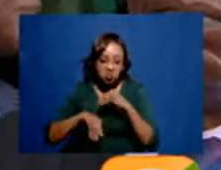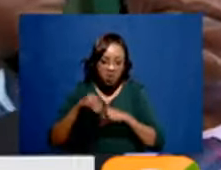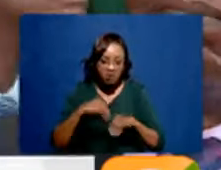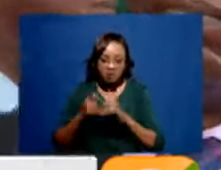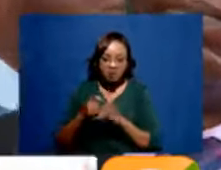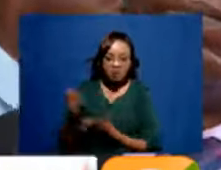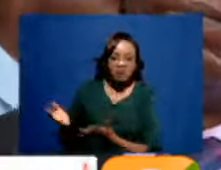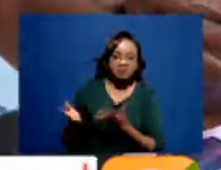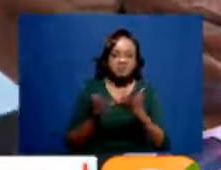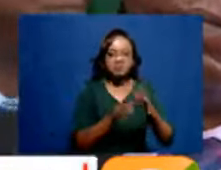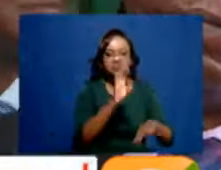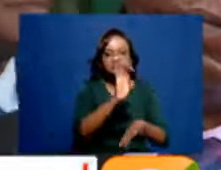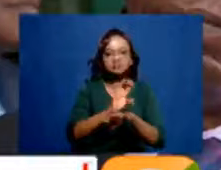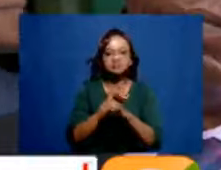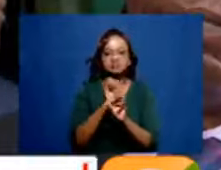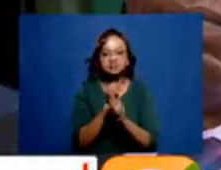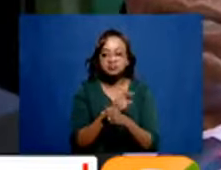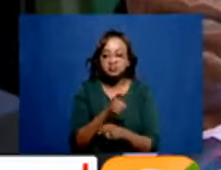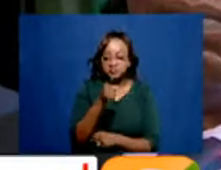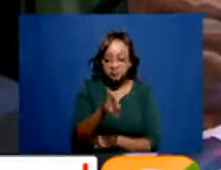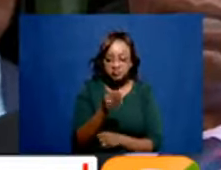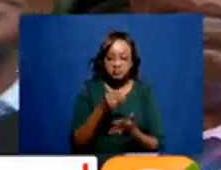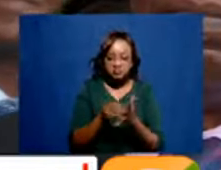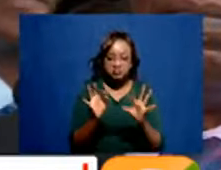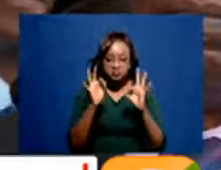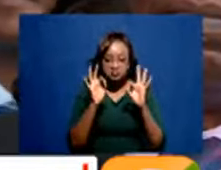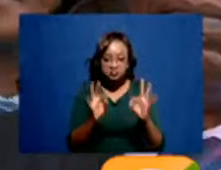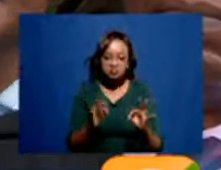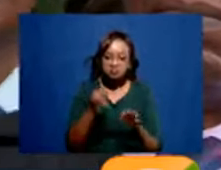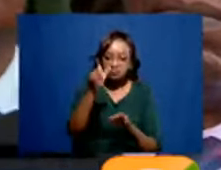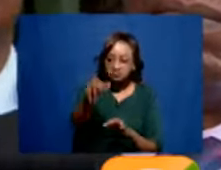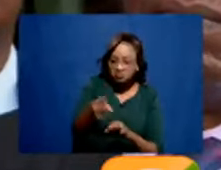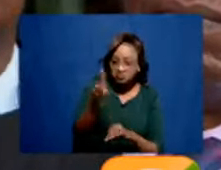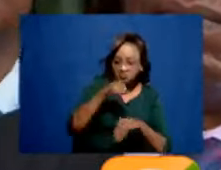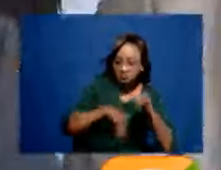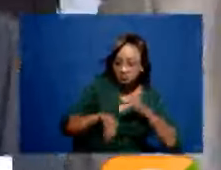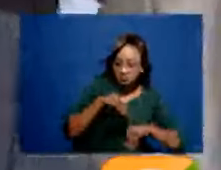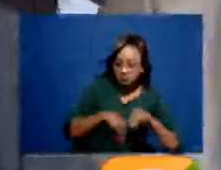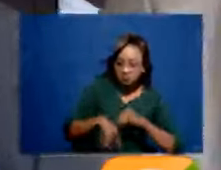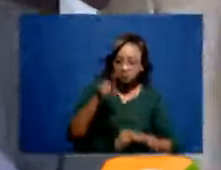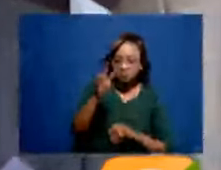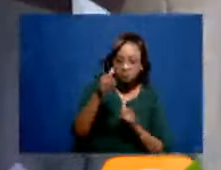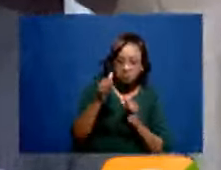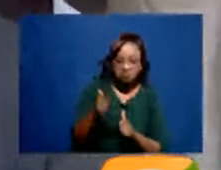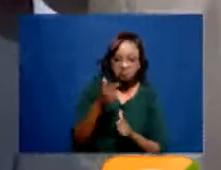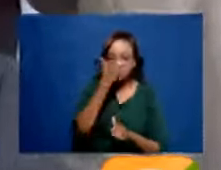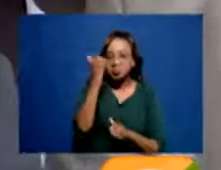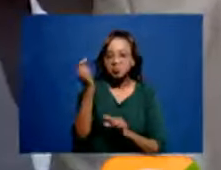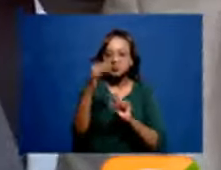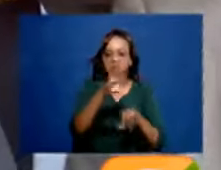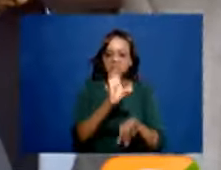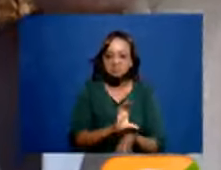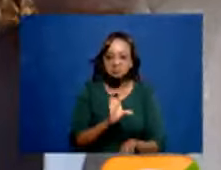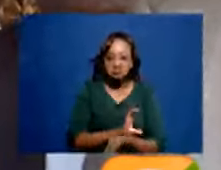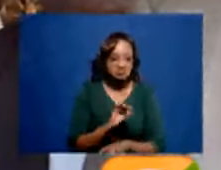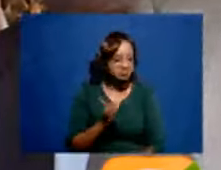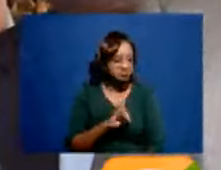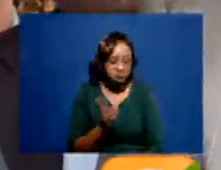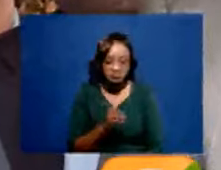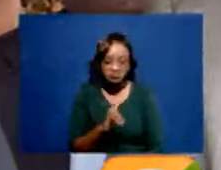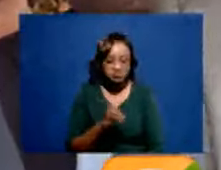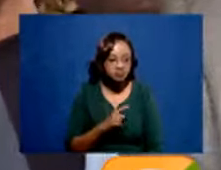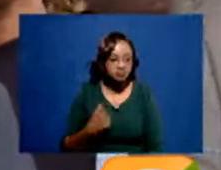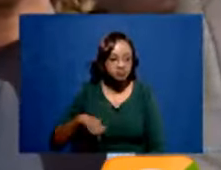to sanitize and make them look better because they came through the church. We have had a very, very fruitful